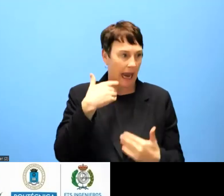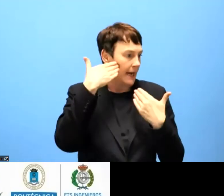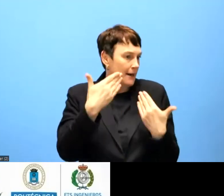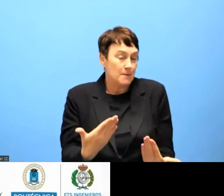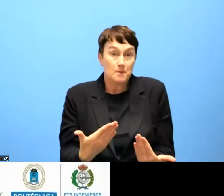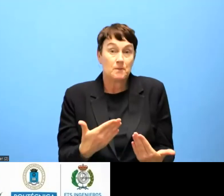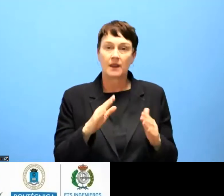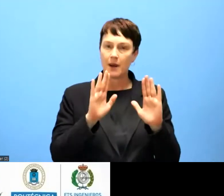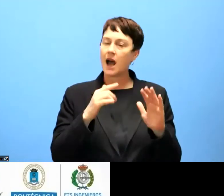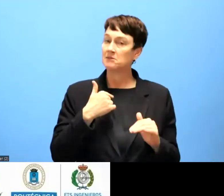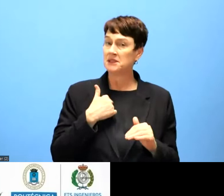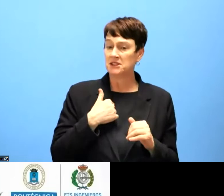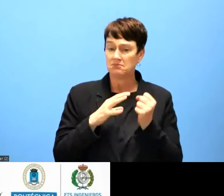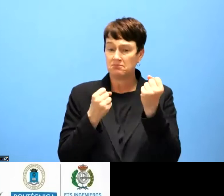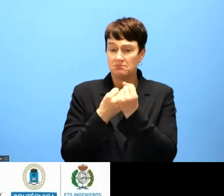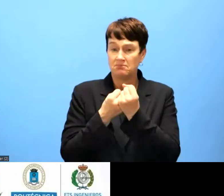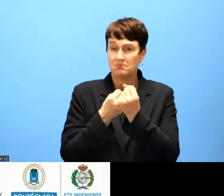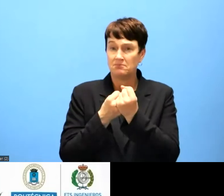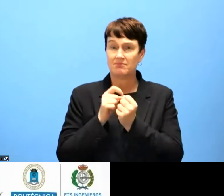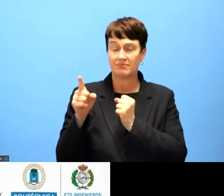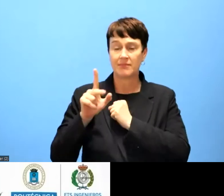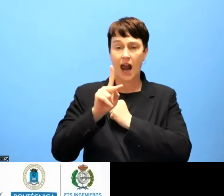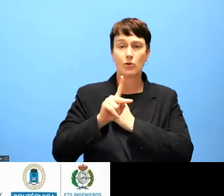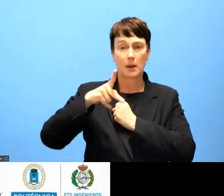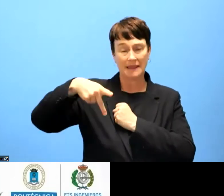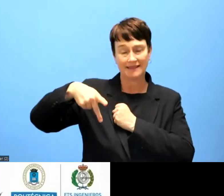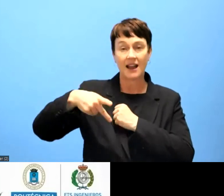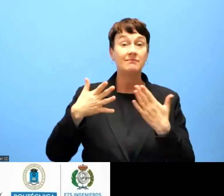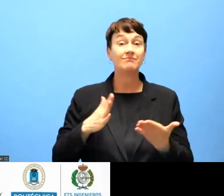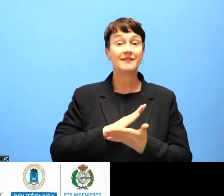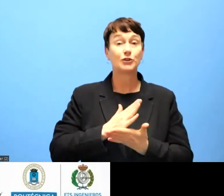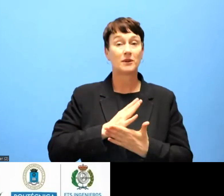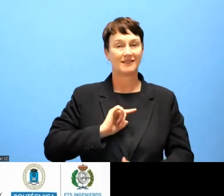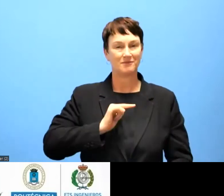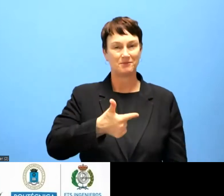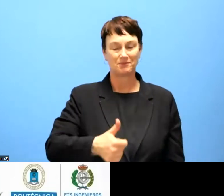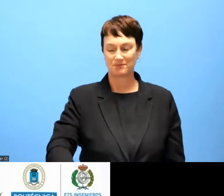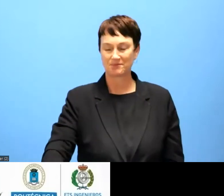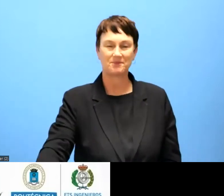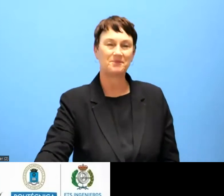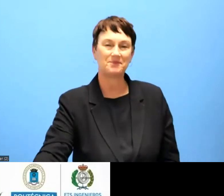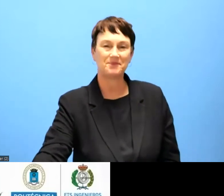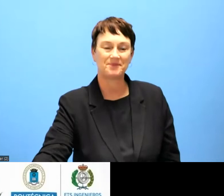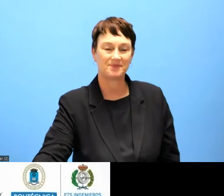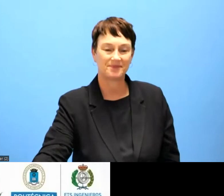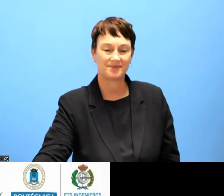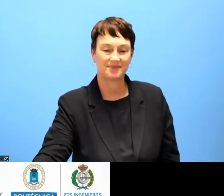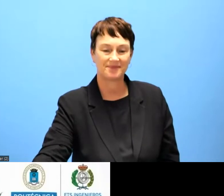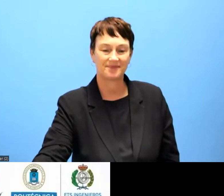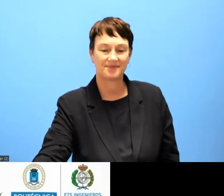then probably the standard organizations are not the best people to do that. They need to be strongly involved, because